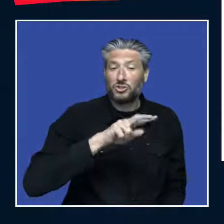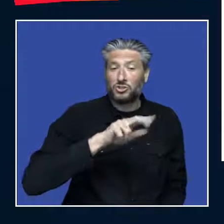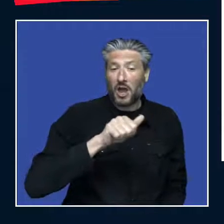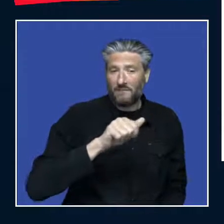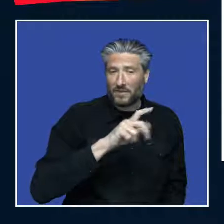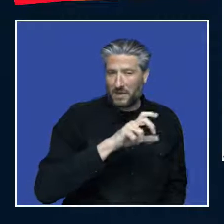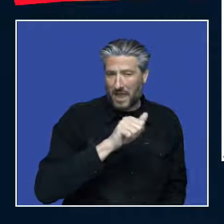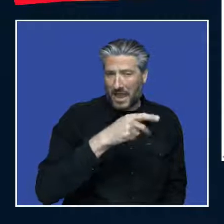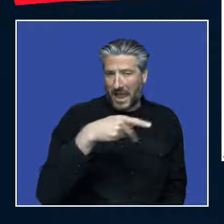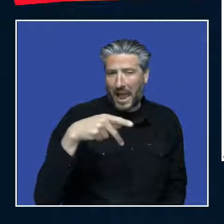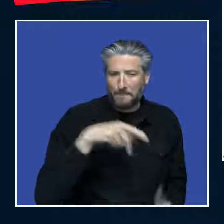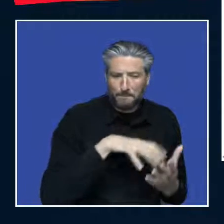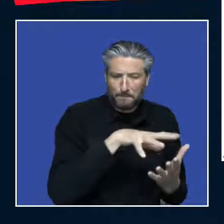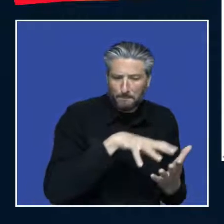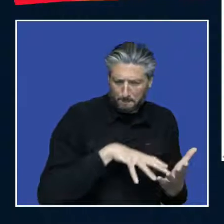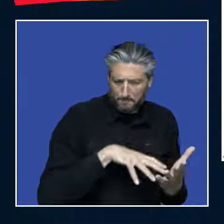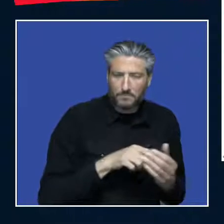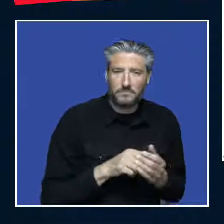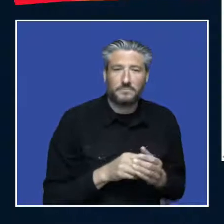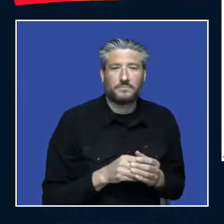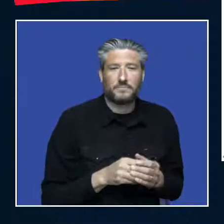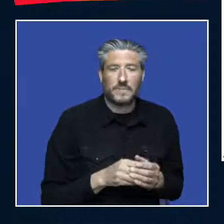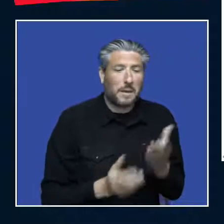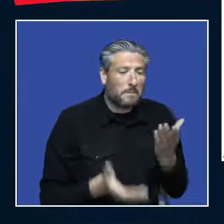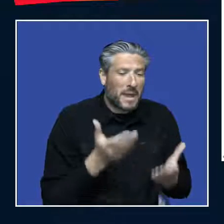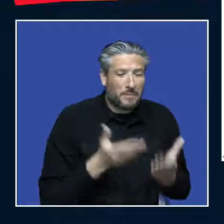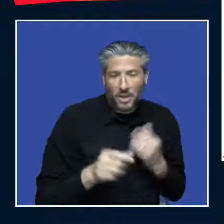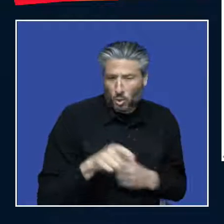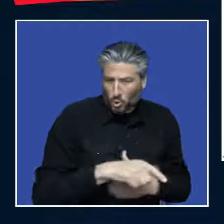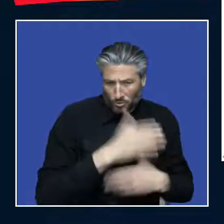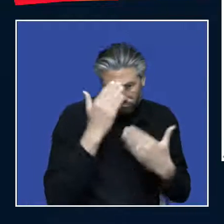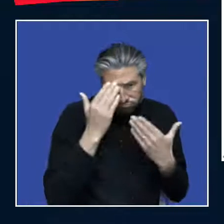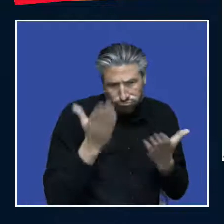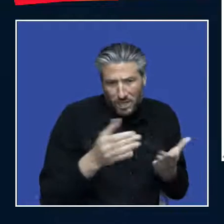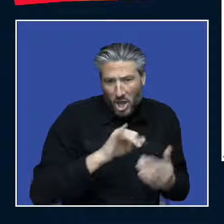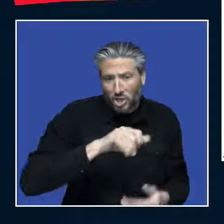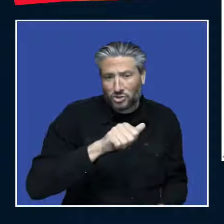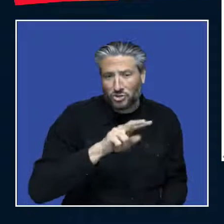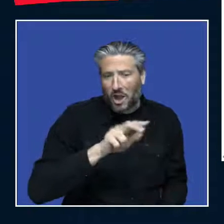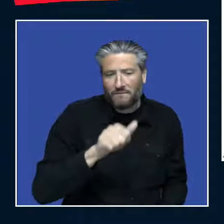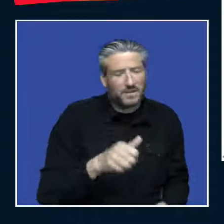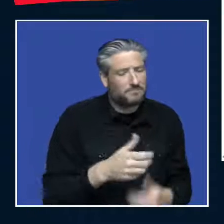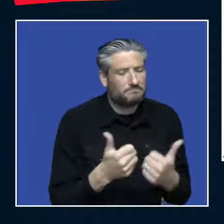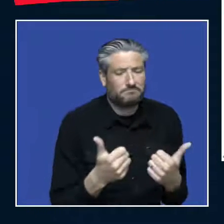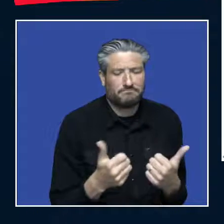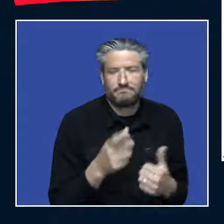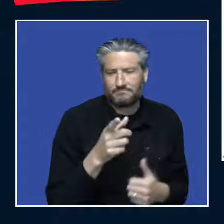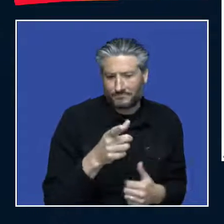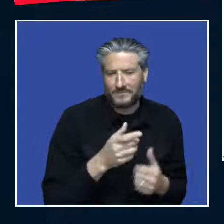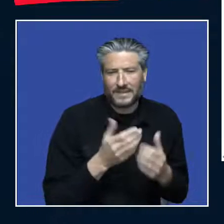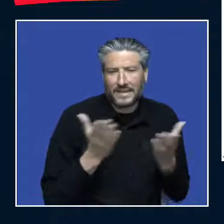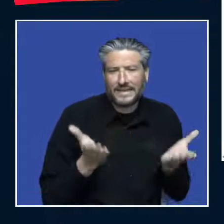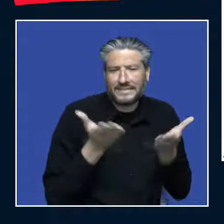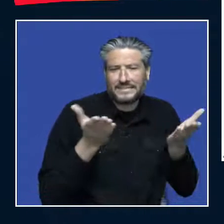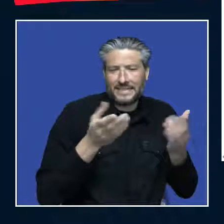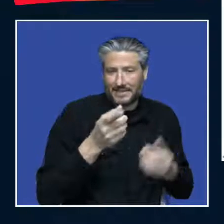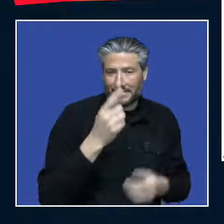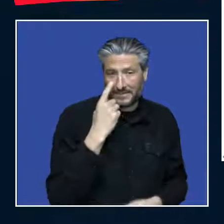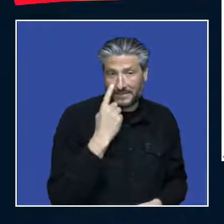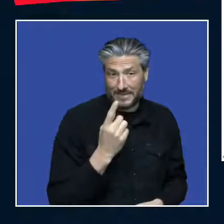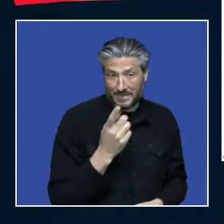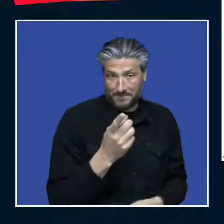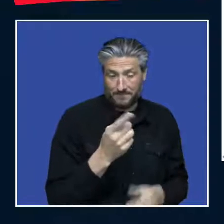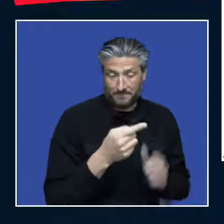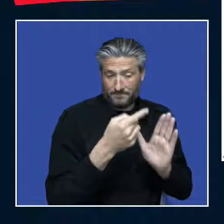simple, so don't worry if you're not a Java expert. So we'll just create an HTTP server for me, leveraging from the Vertex